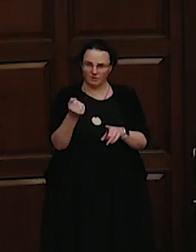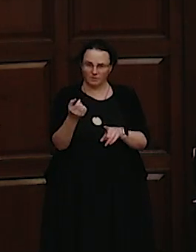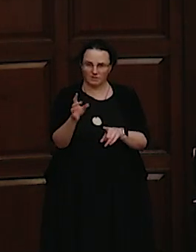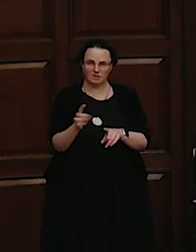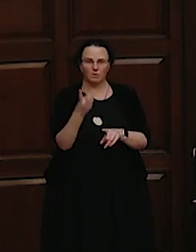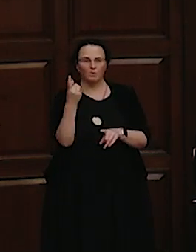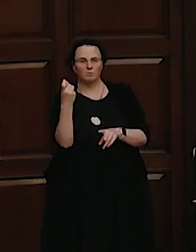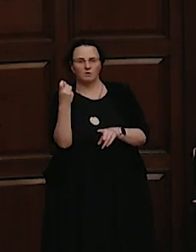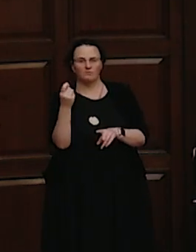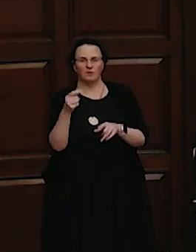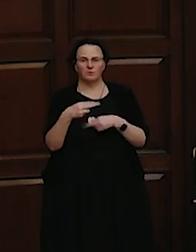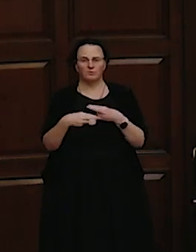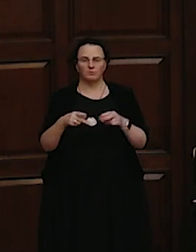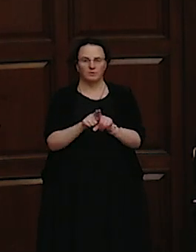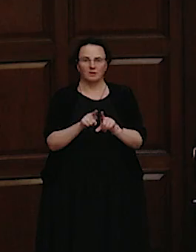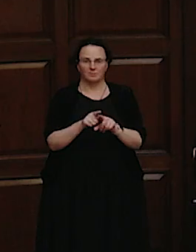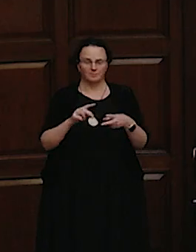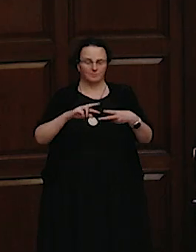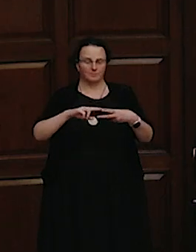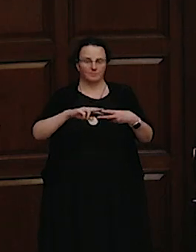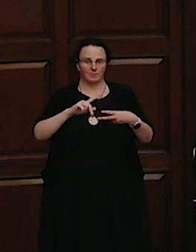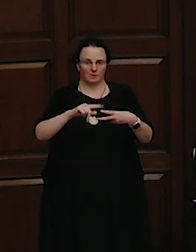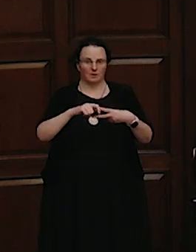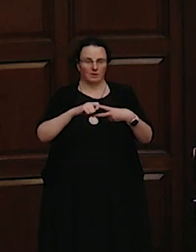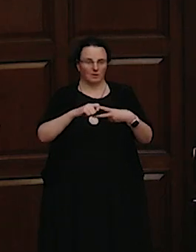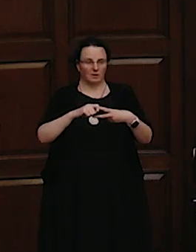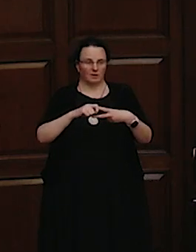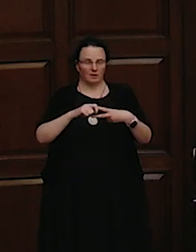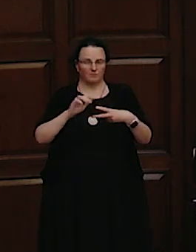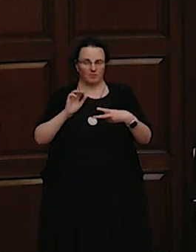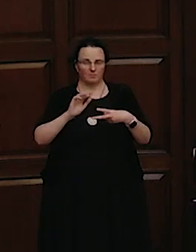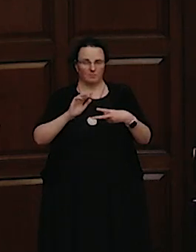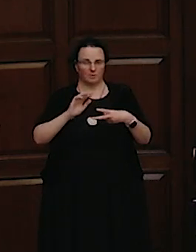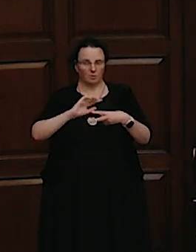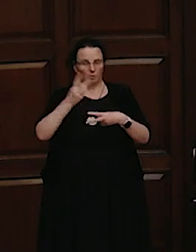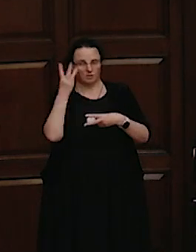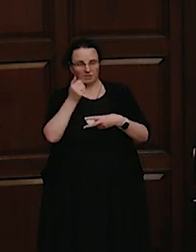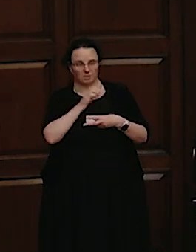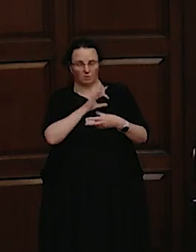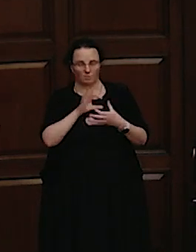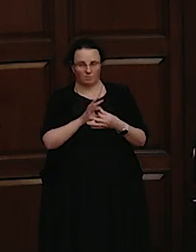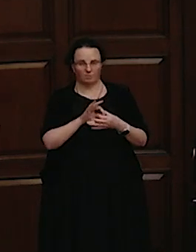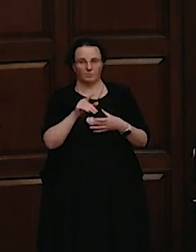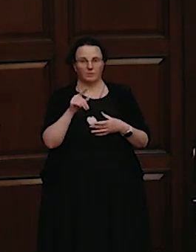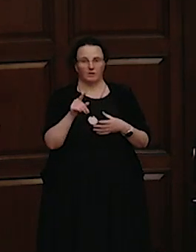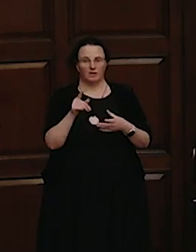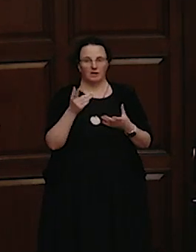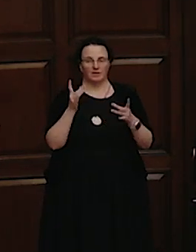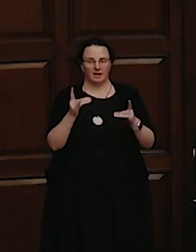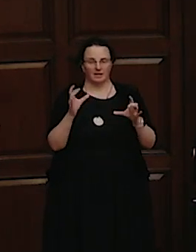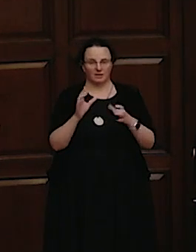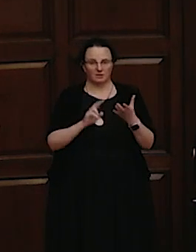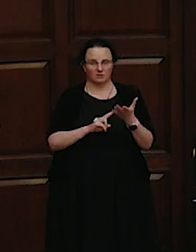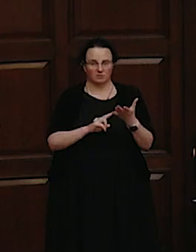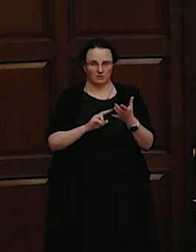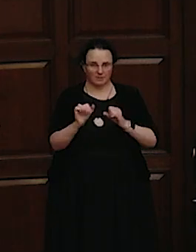from the room as well. So question online, very much focusing on, I suppose, how the healthcare service delivers care.